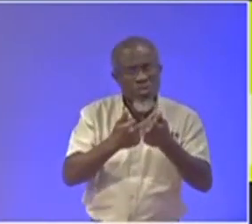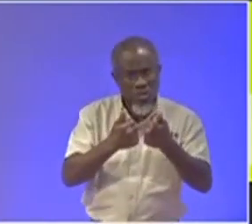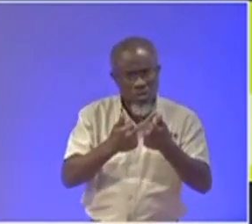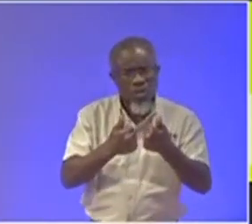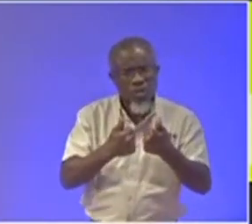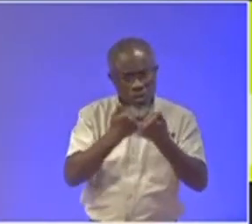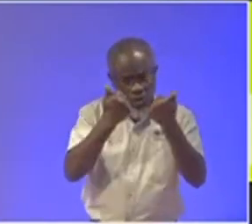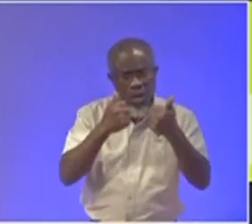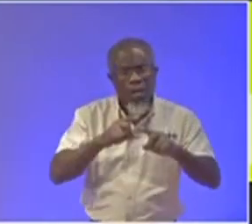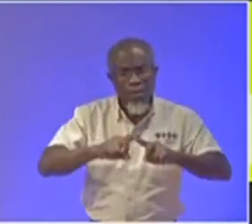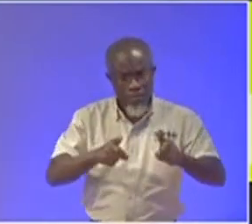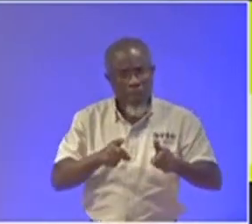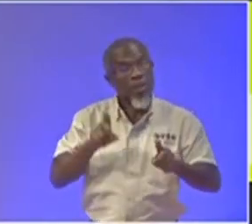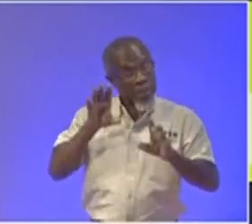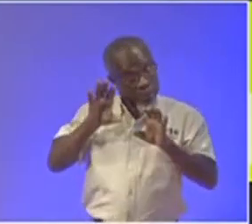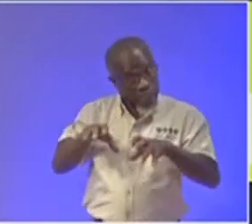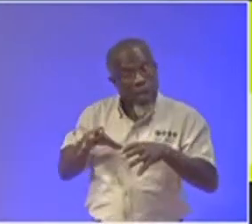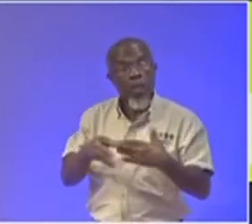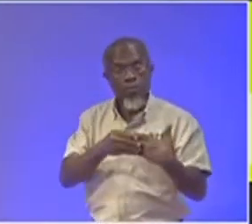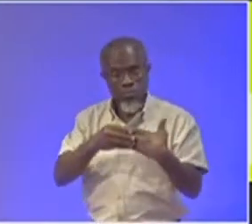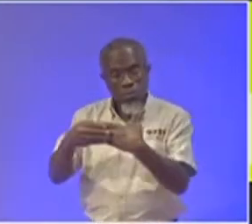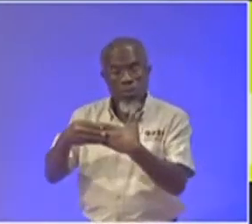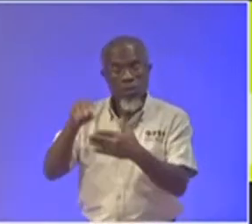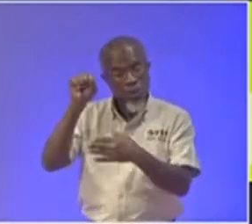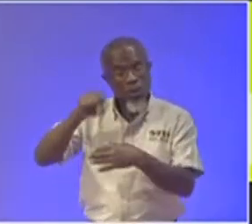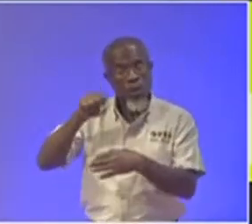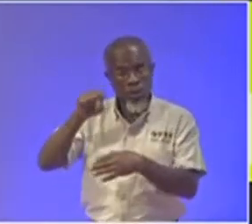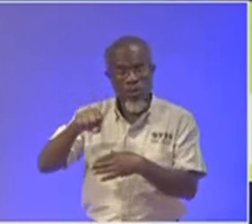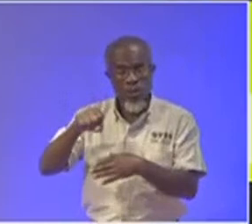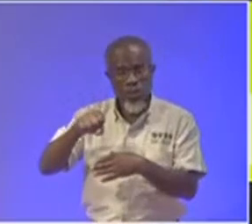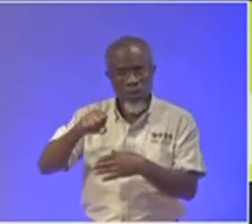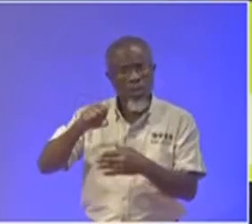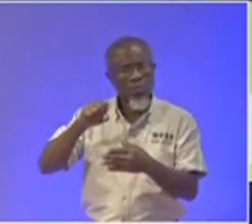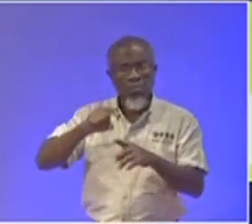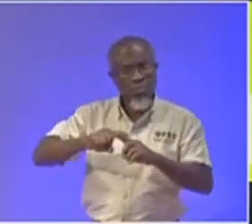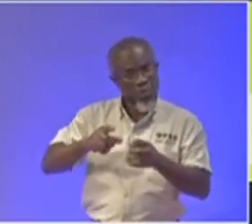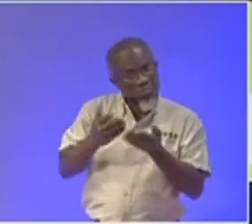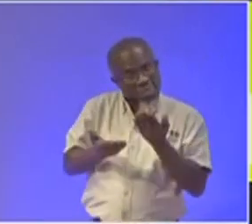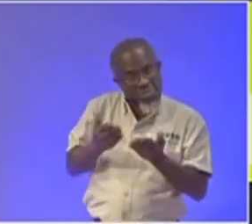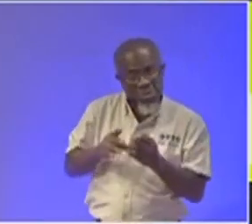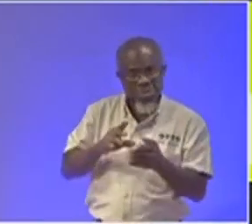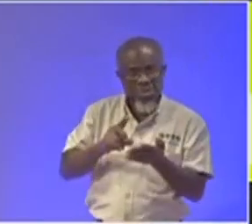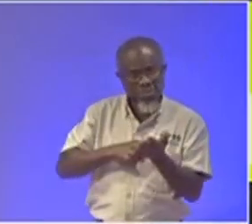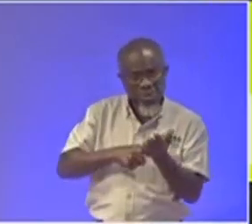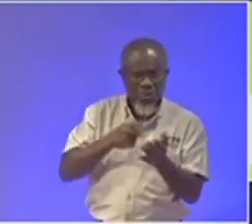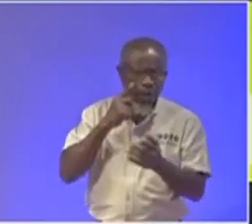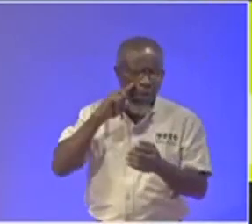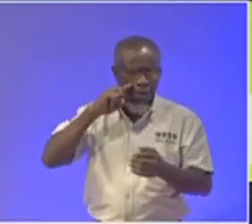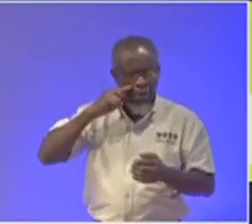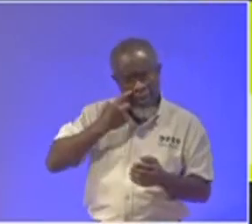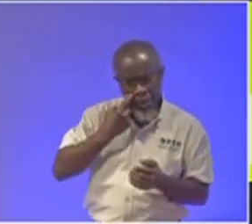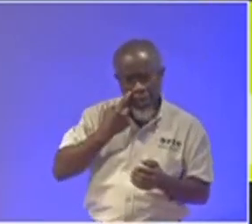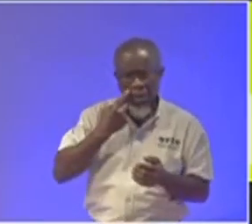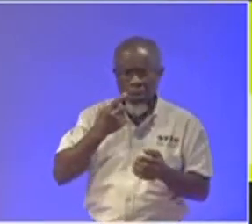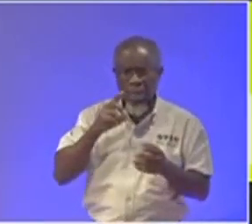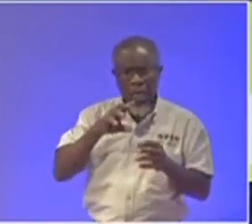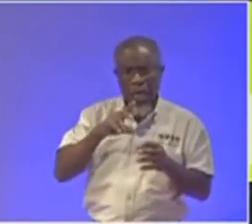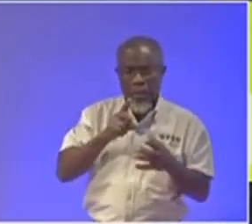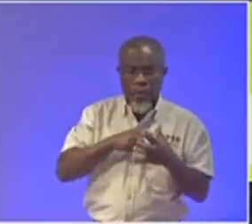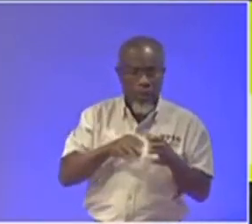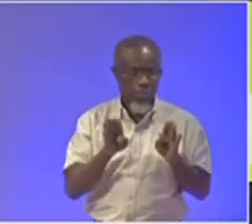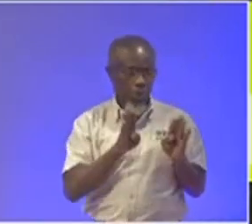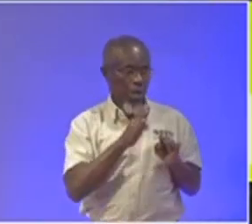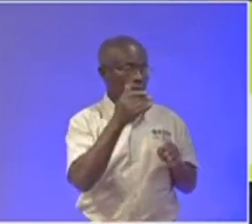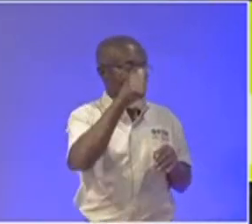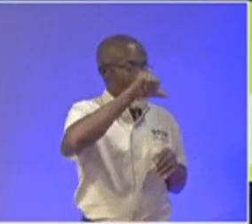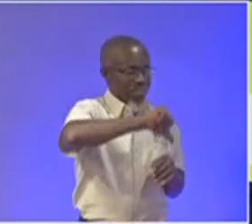to have excellent leadership capacity. And sometimes they are bored, and so they get themselves into trouble. And